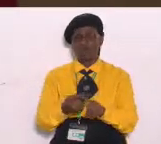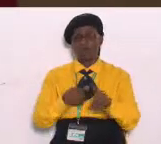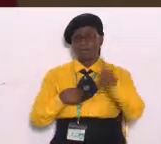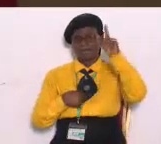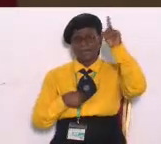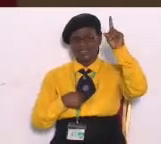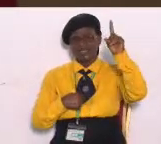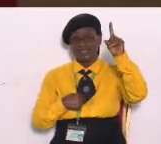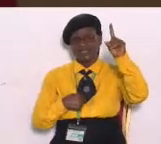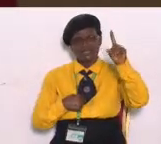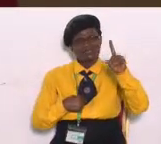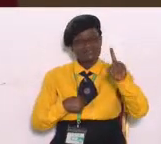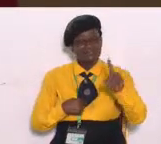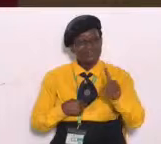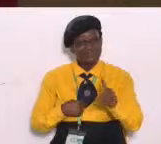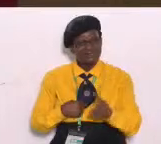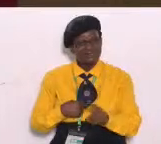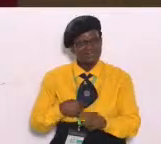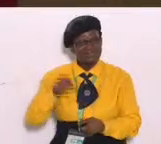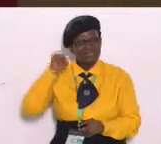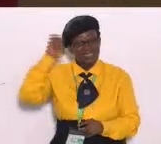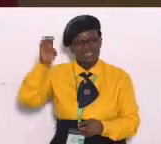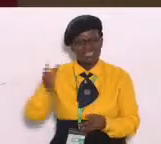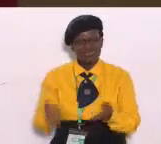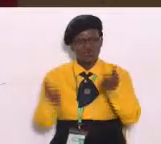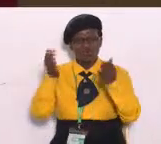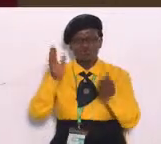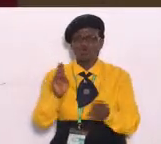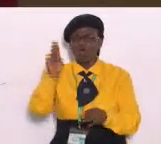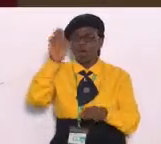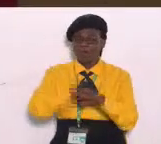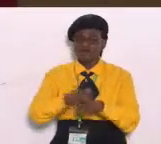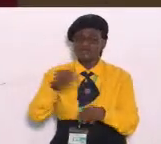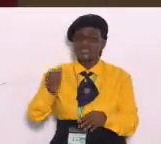He owns the cattle upon 1,000 hills. That's what he said.